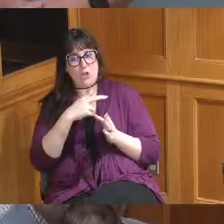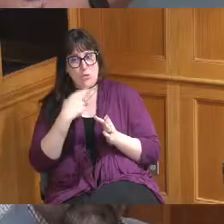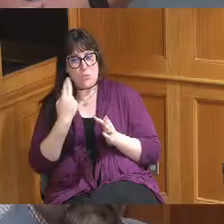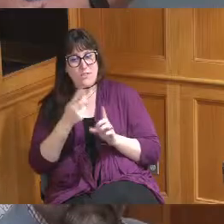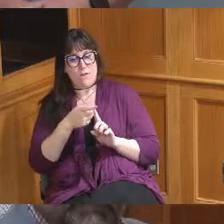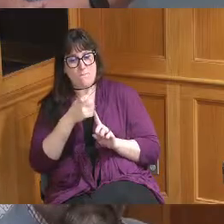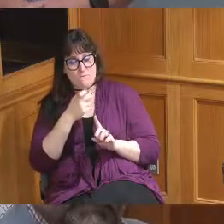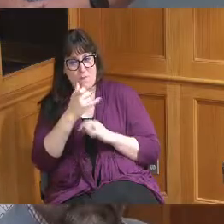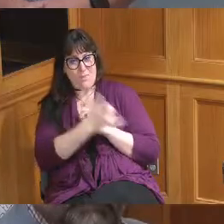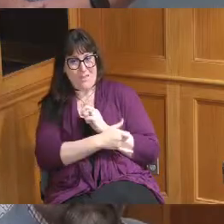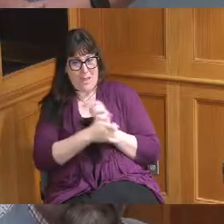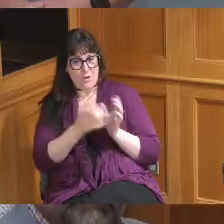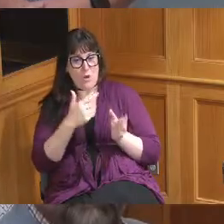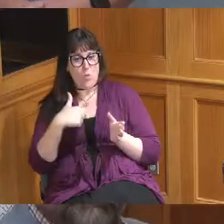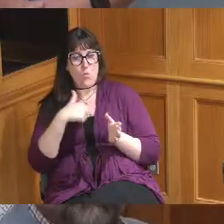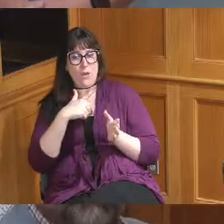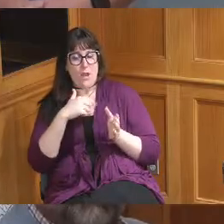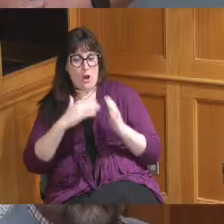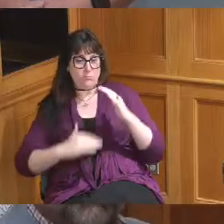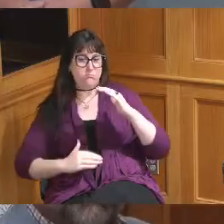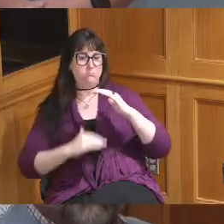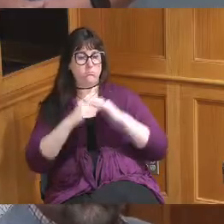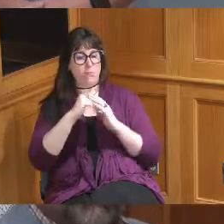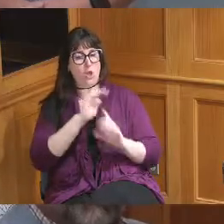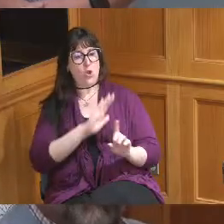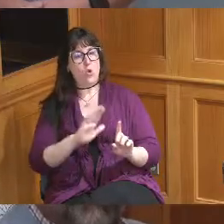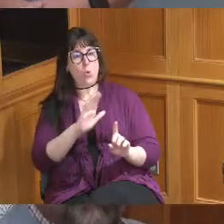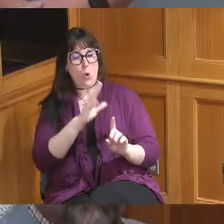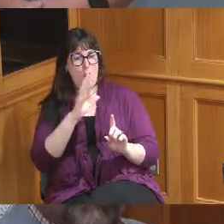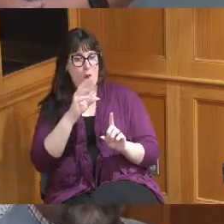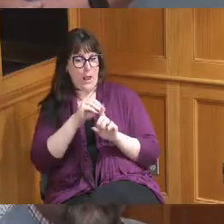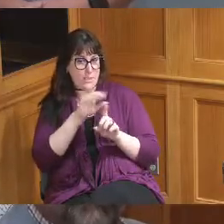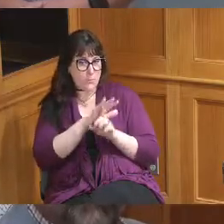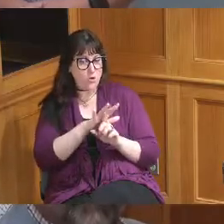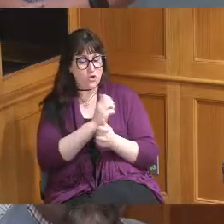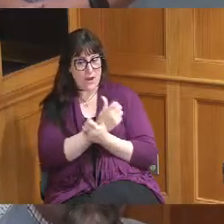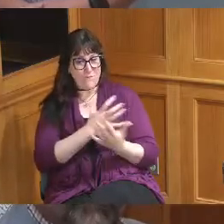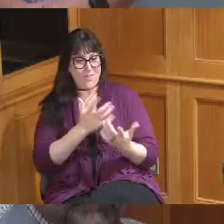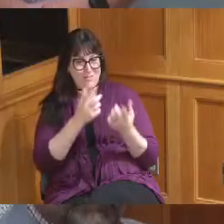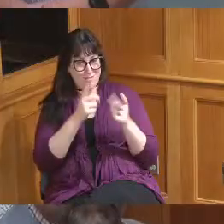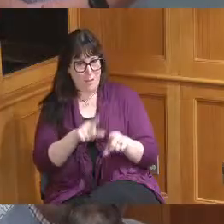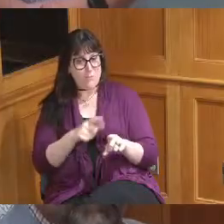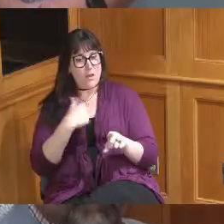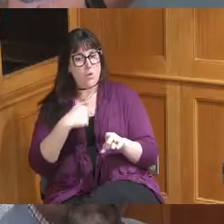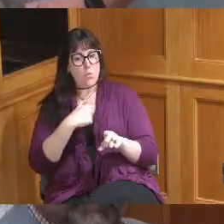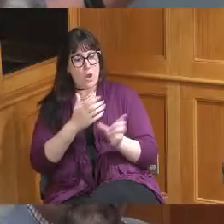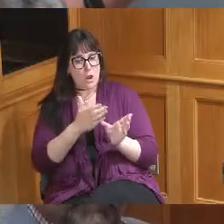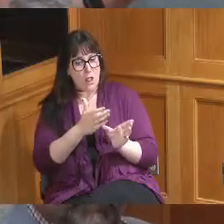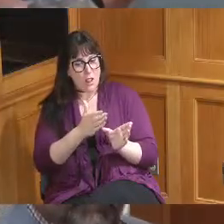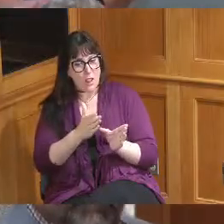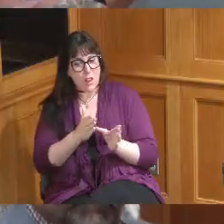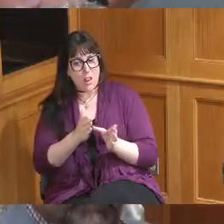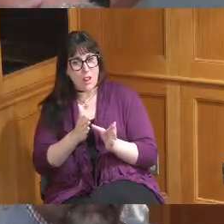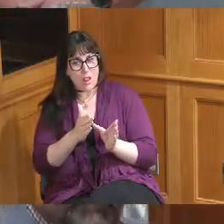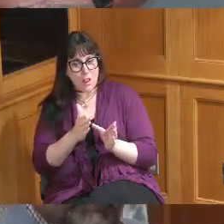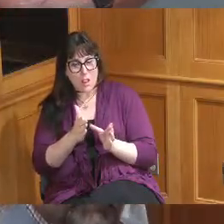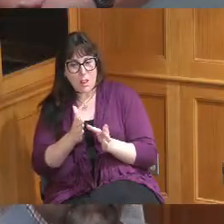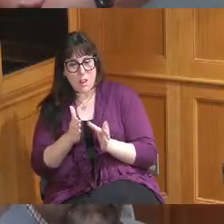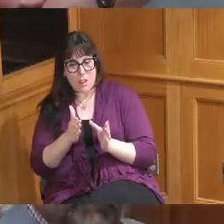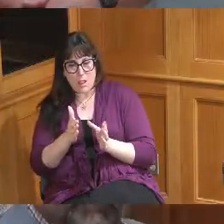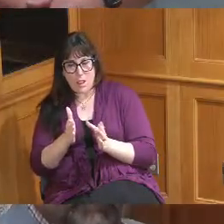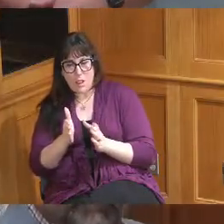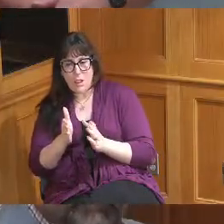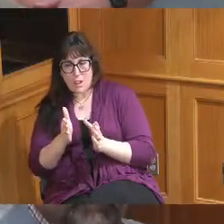We're capping your capital expense exposure. We're getting more contribution from the team. We're creating an era